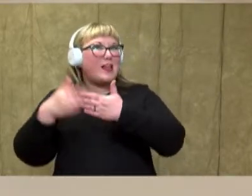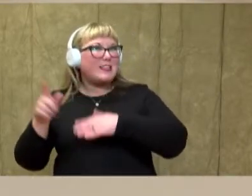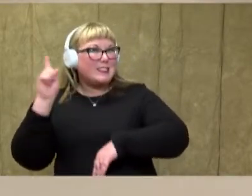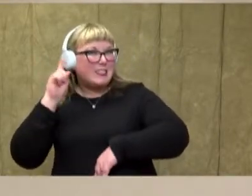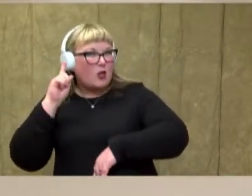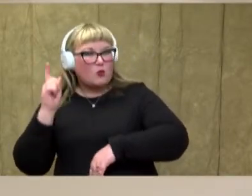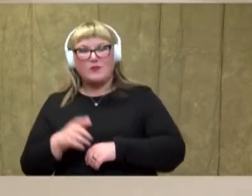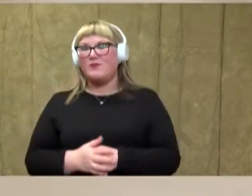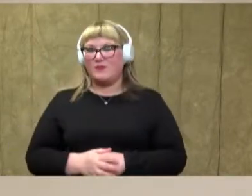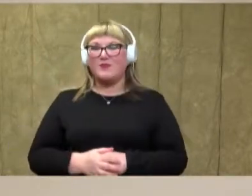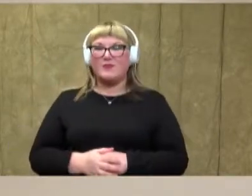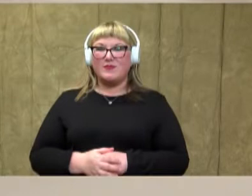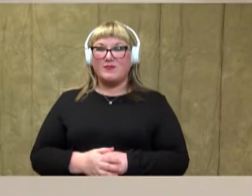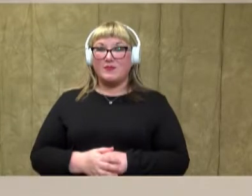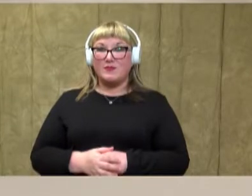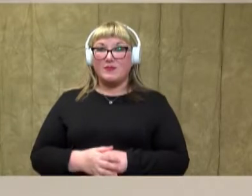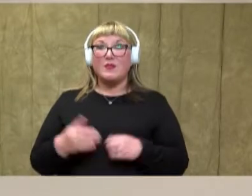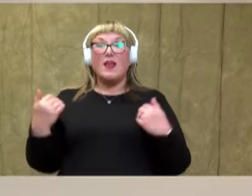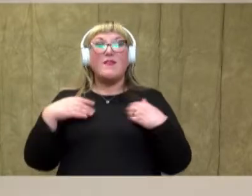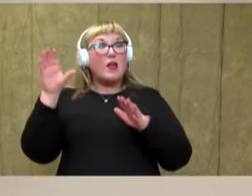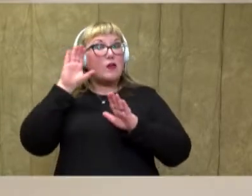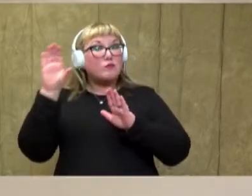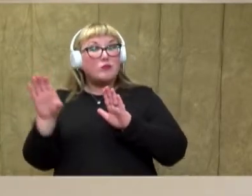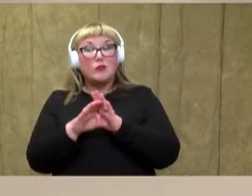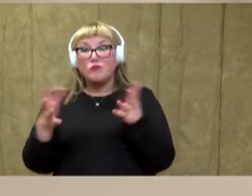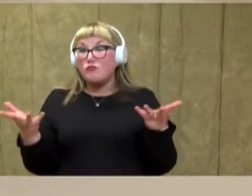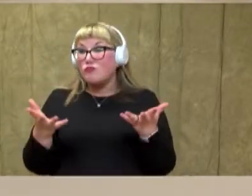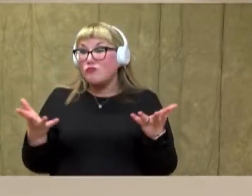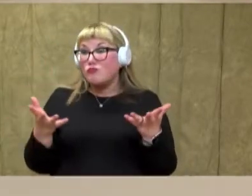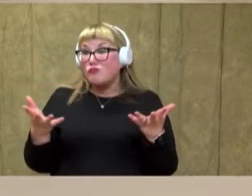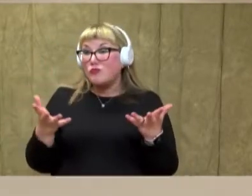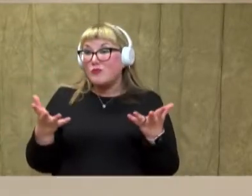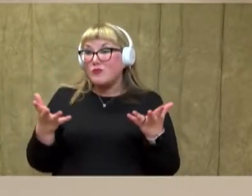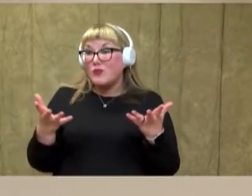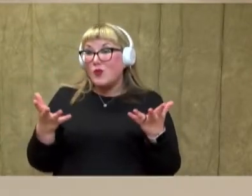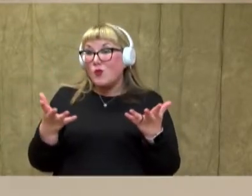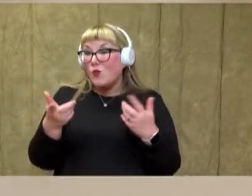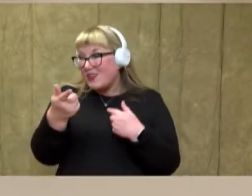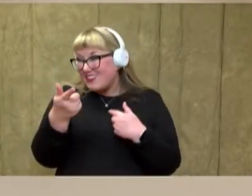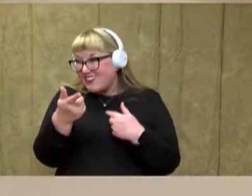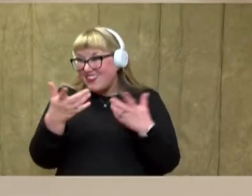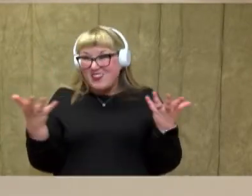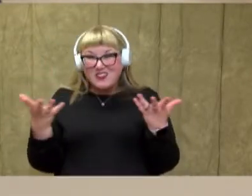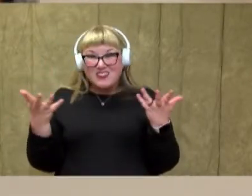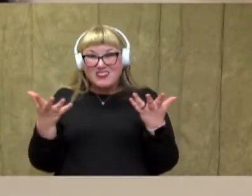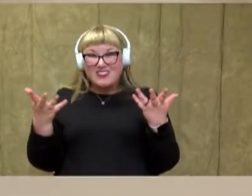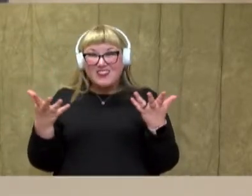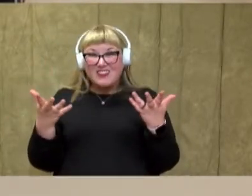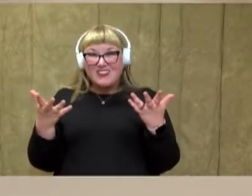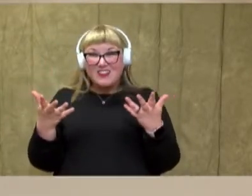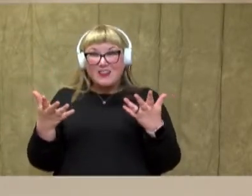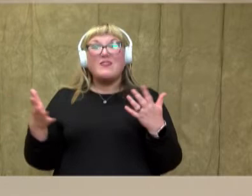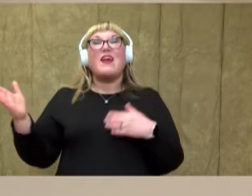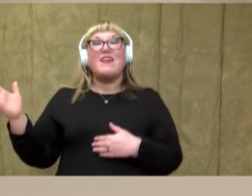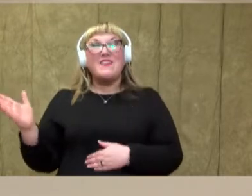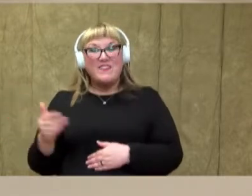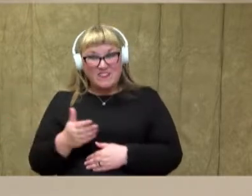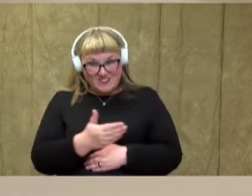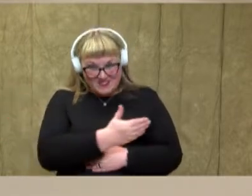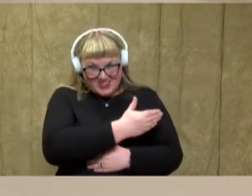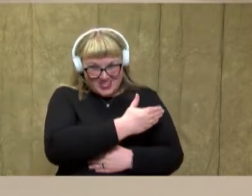Okay, let's try it. Here we have a picture of a, you all know this because we went fishing on Monday. Picture of